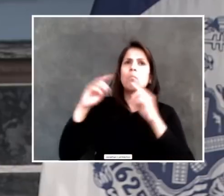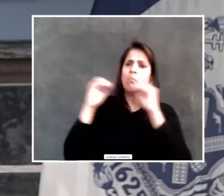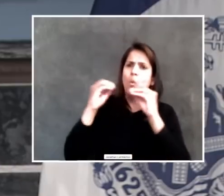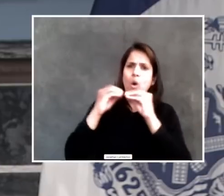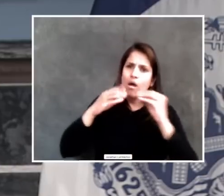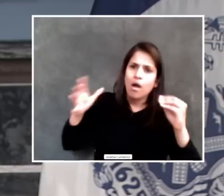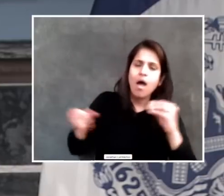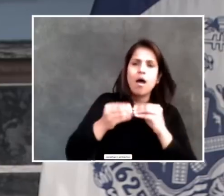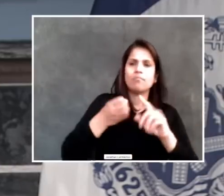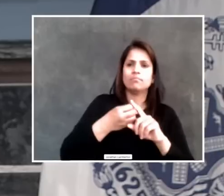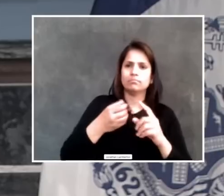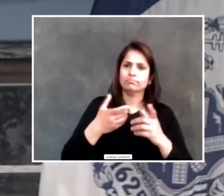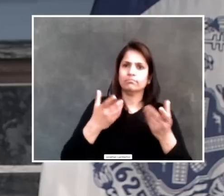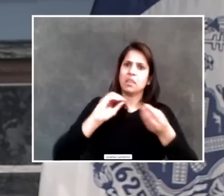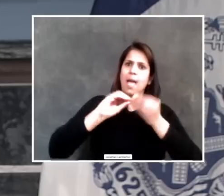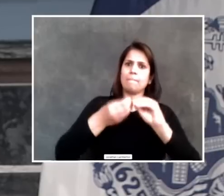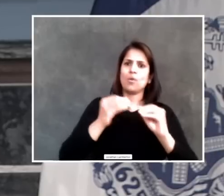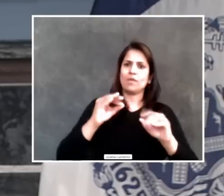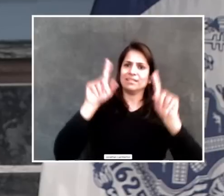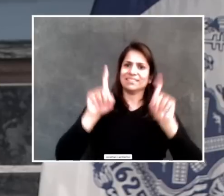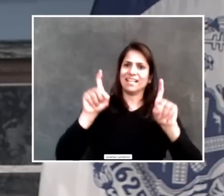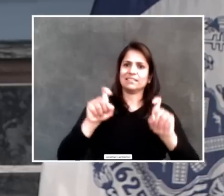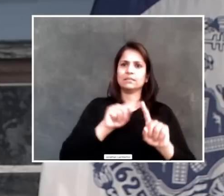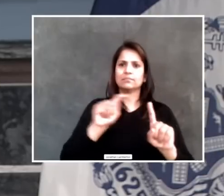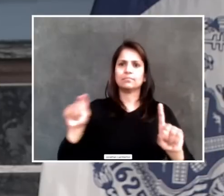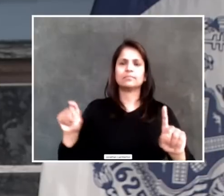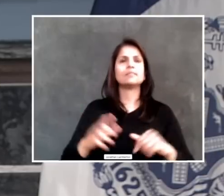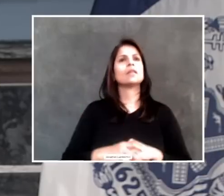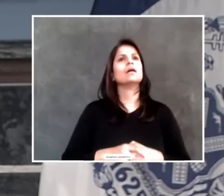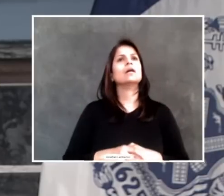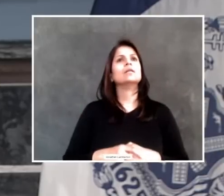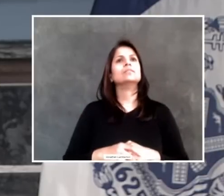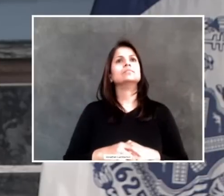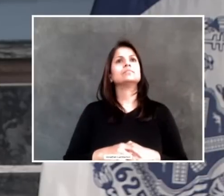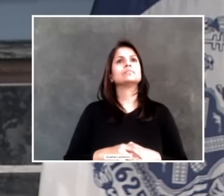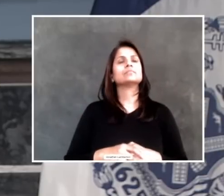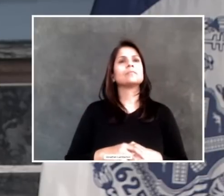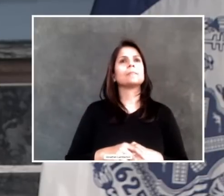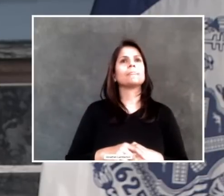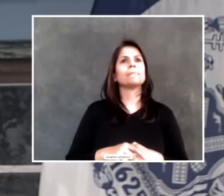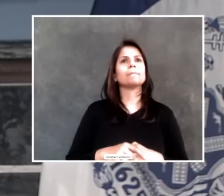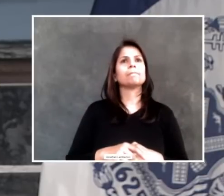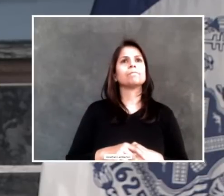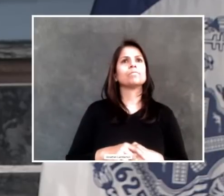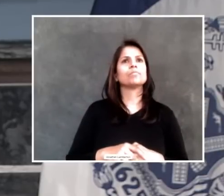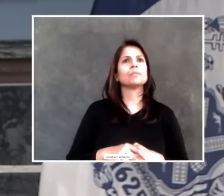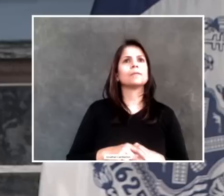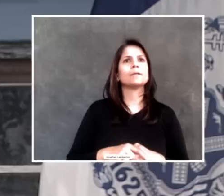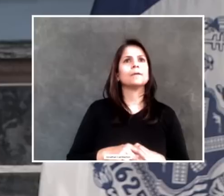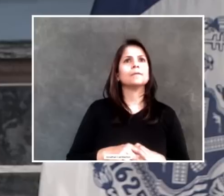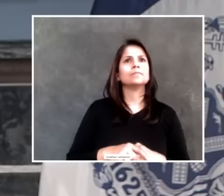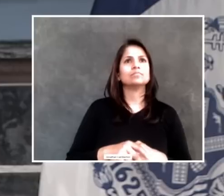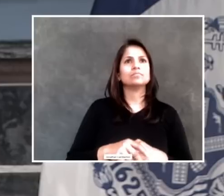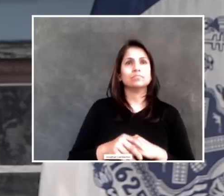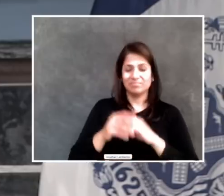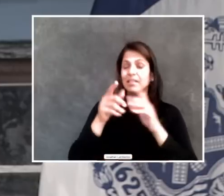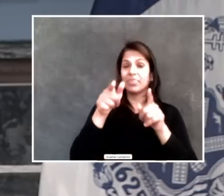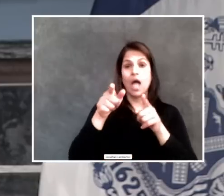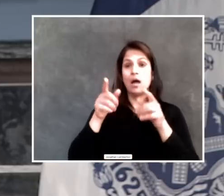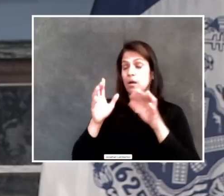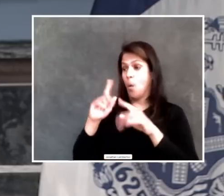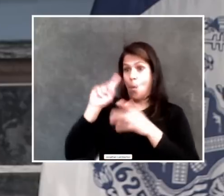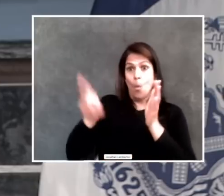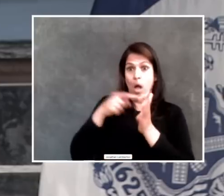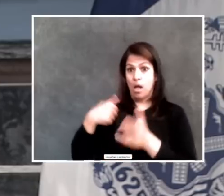need it most. So that we'll get into. Jay can talk about some of that. But the other point, Aaron, you put a lot into